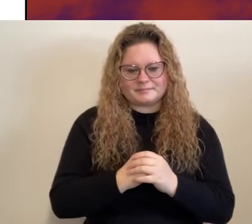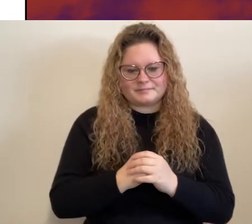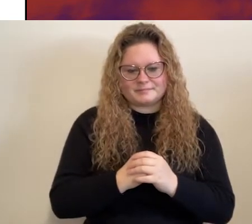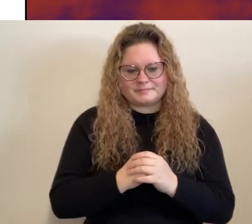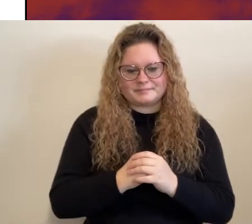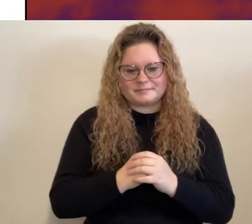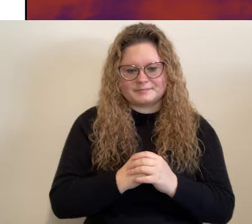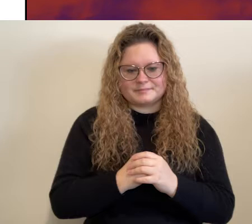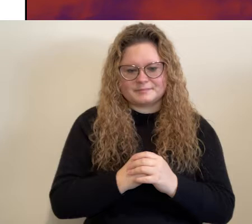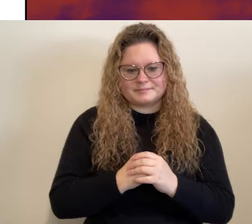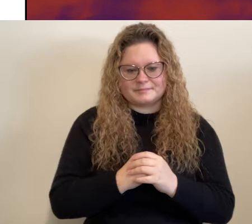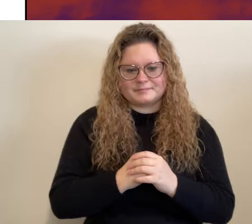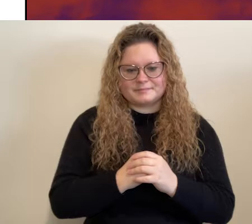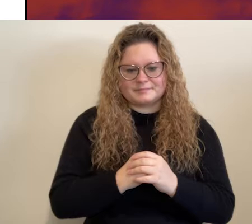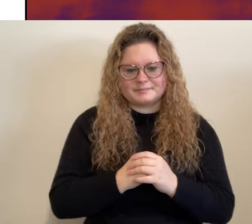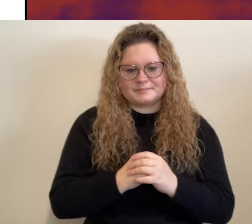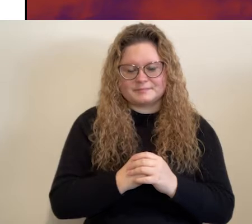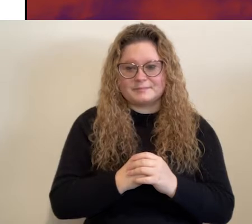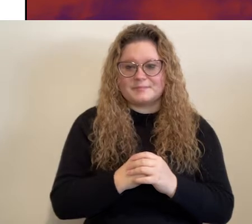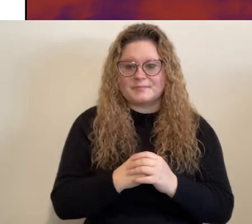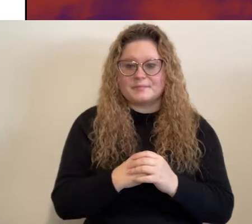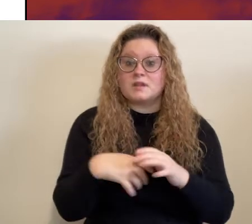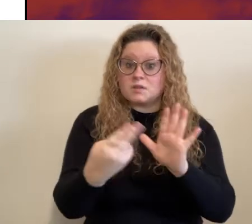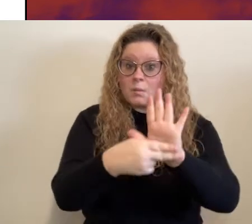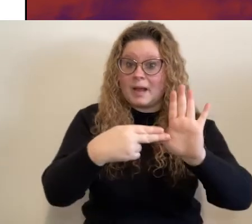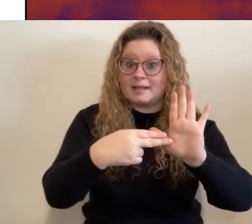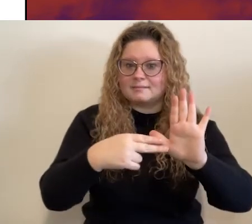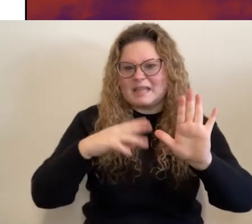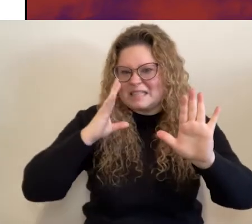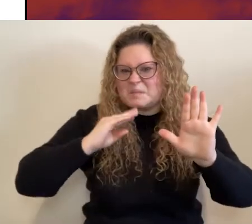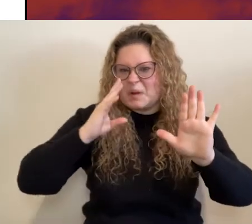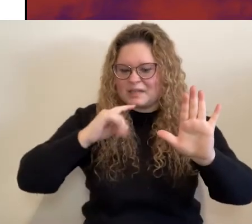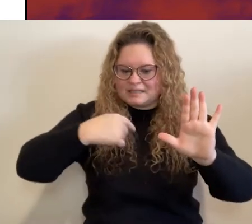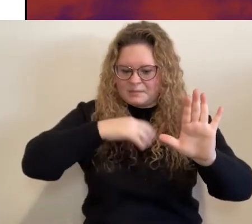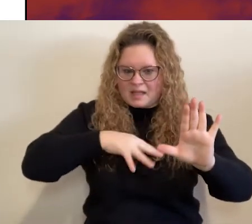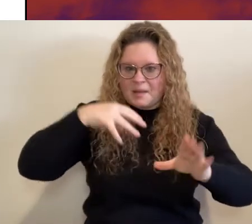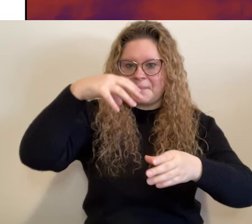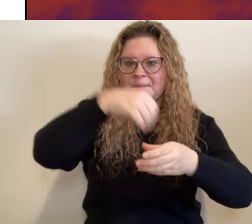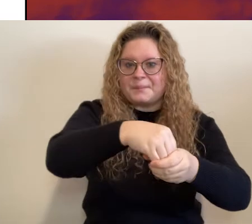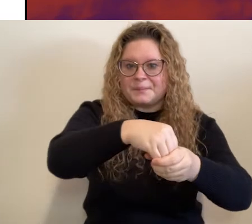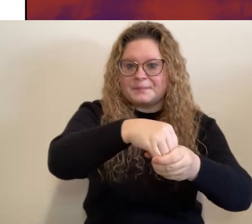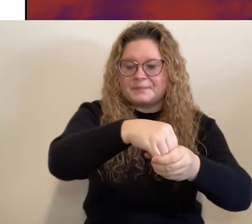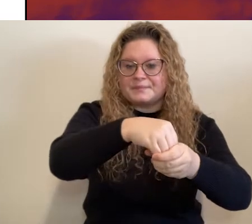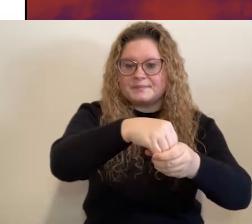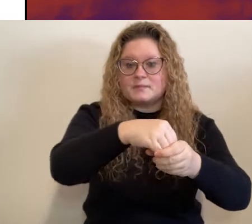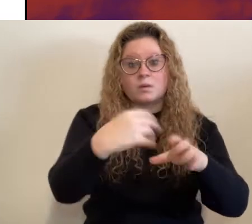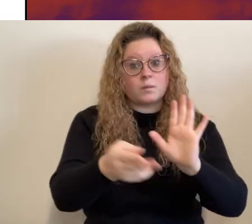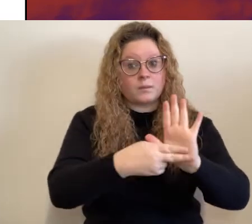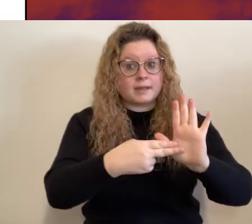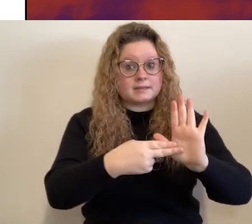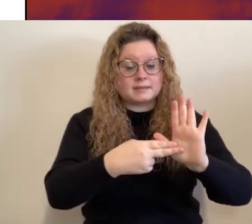your branding is a whole experience of you. And in order for us to move in branding and not of like